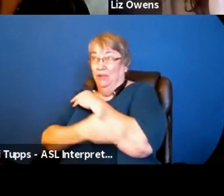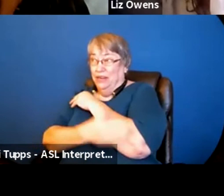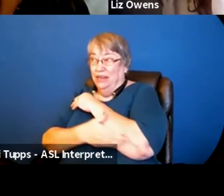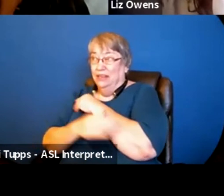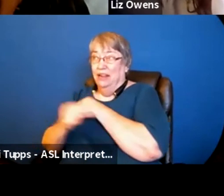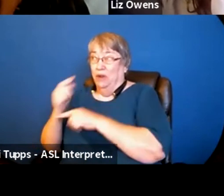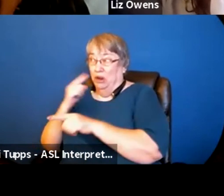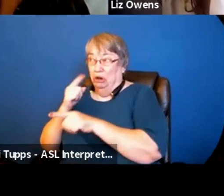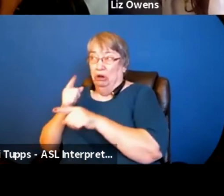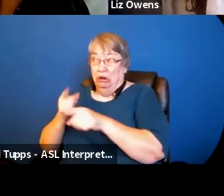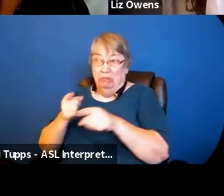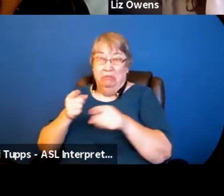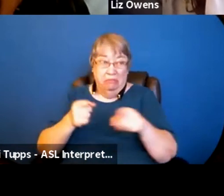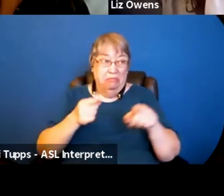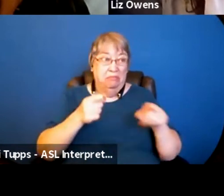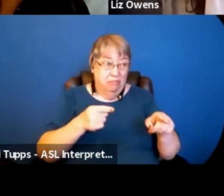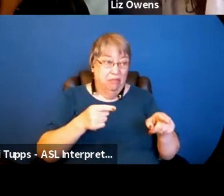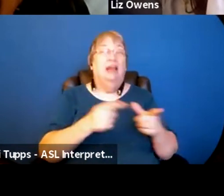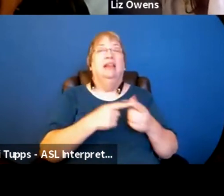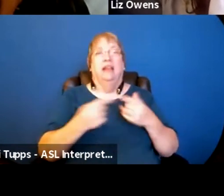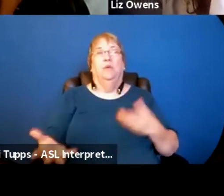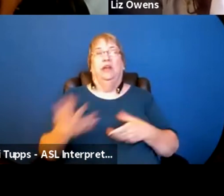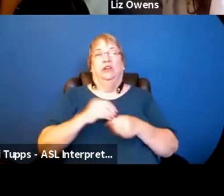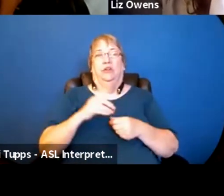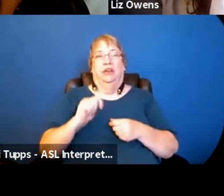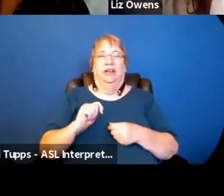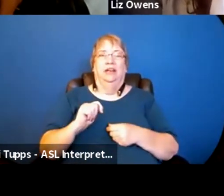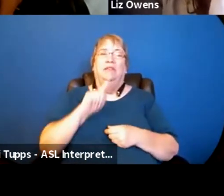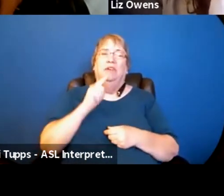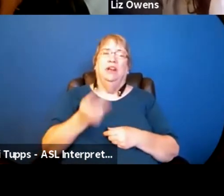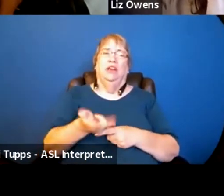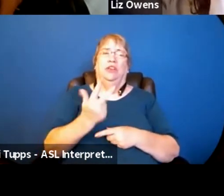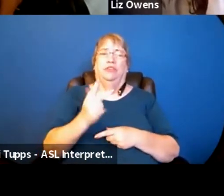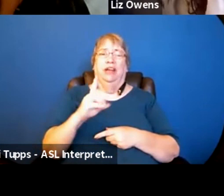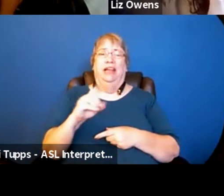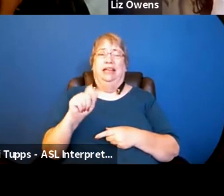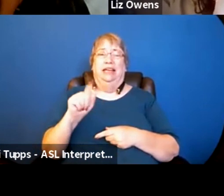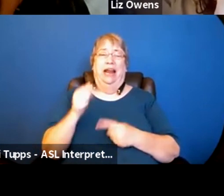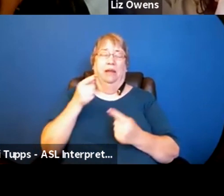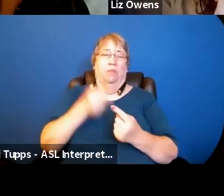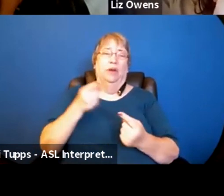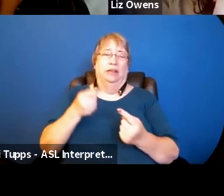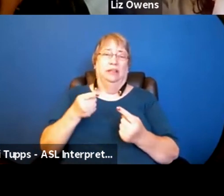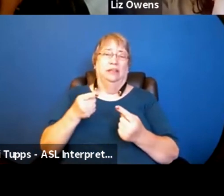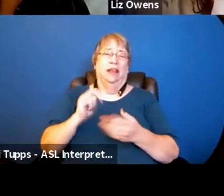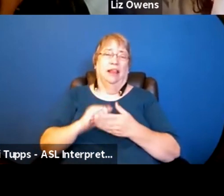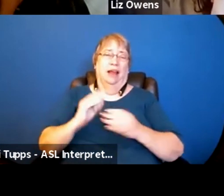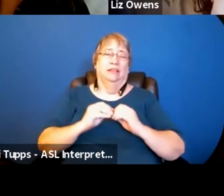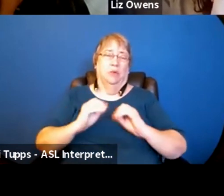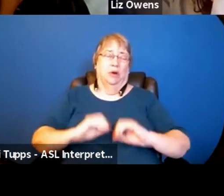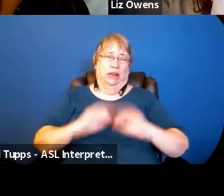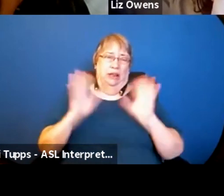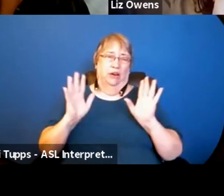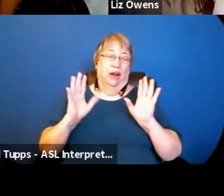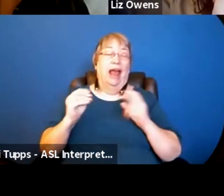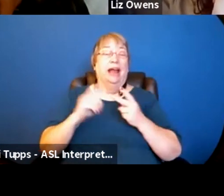rule of thumb of 3 data points as the best way to make sure that you're getting clarity. So 3 data points across sectors, but also more than